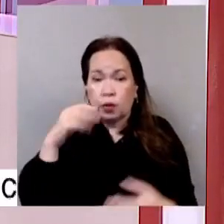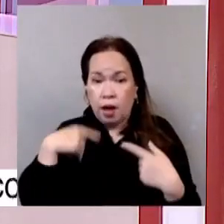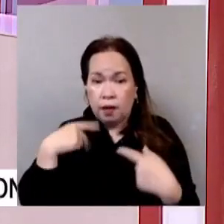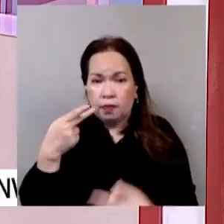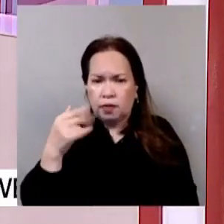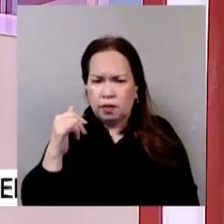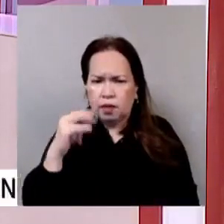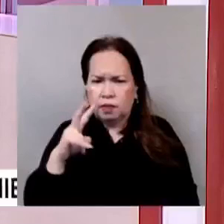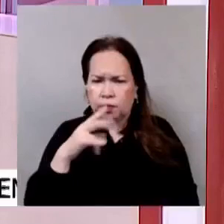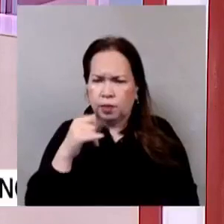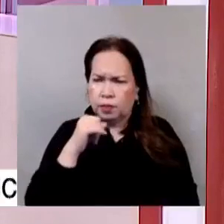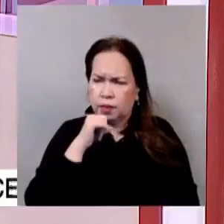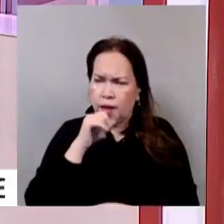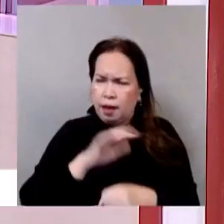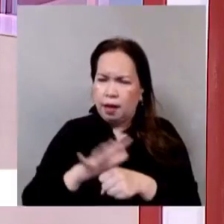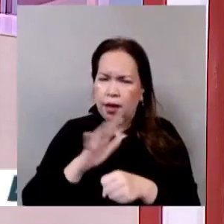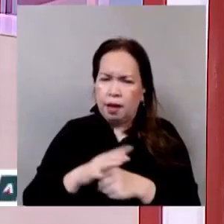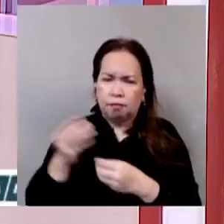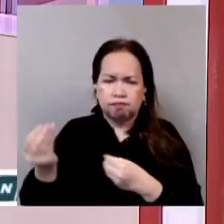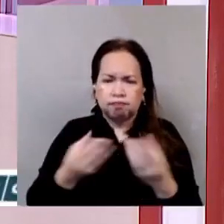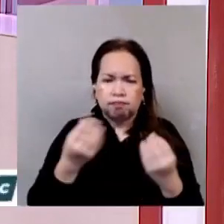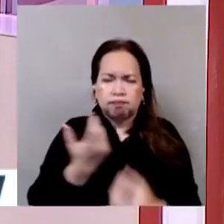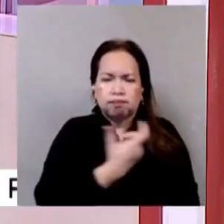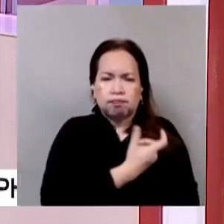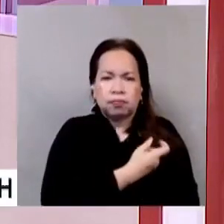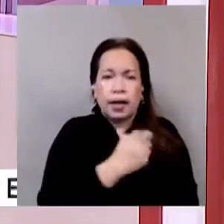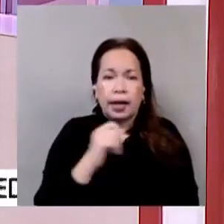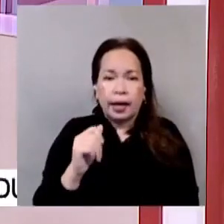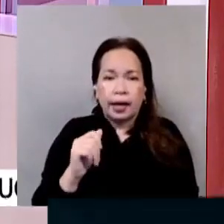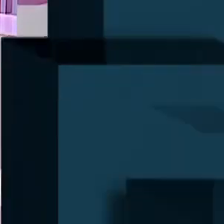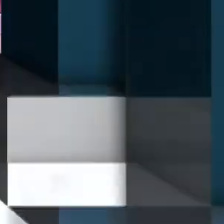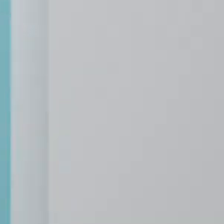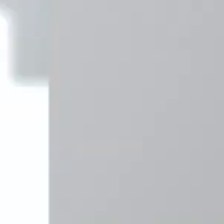unstable supply. Jeffrey Arnaez gives us the details.